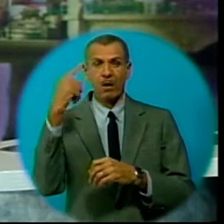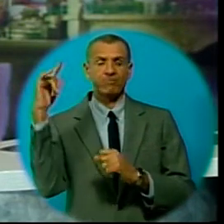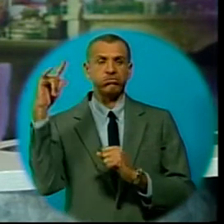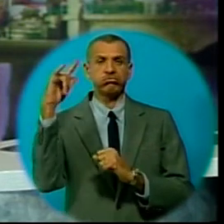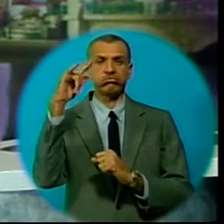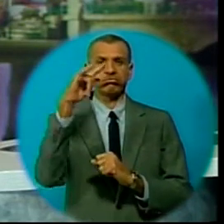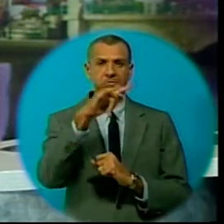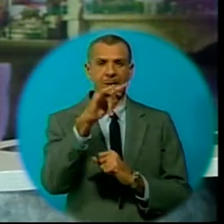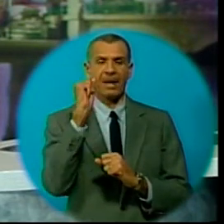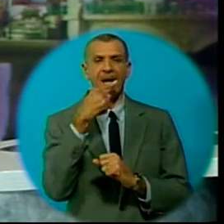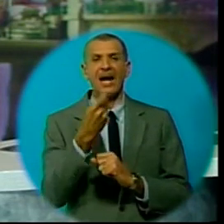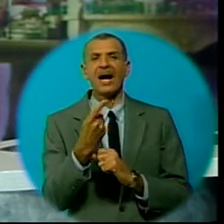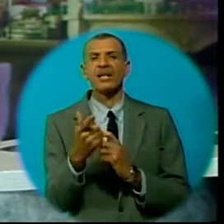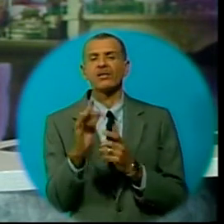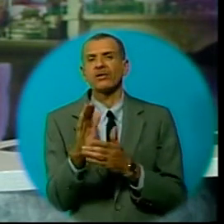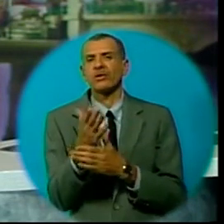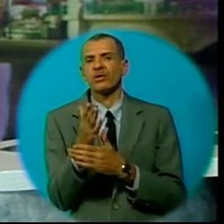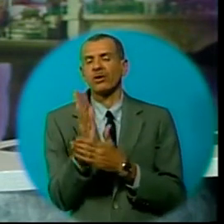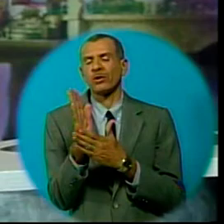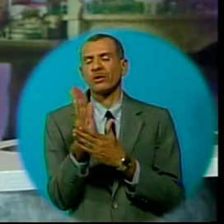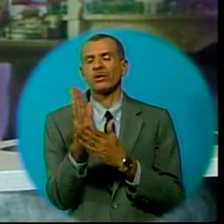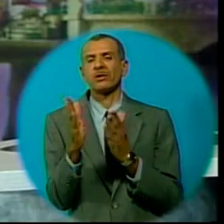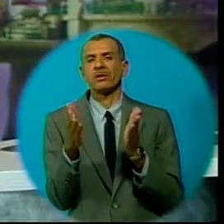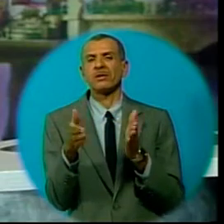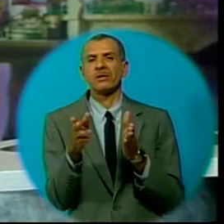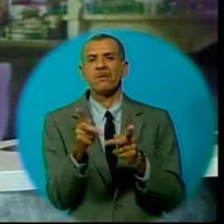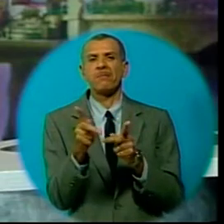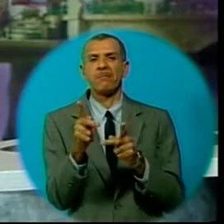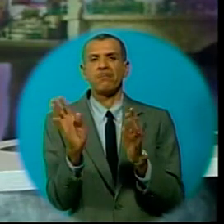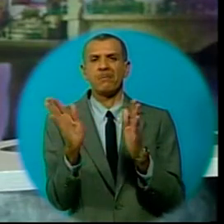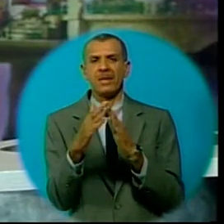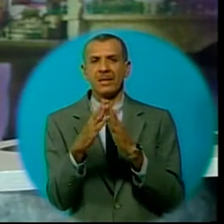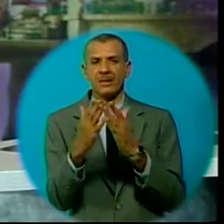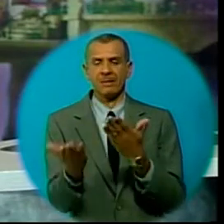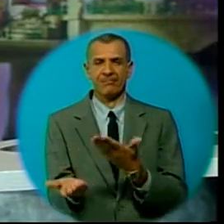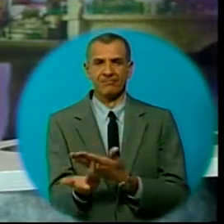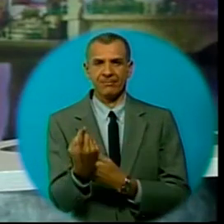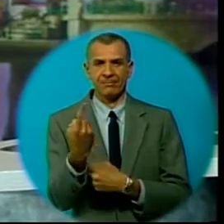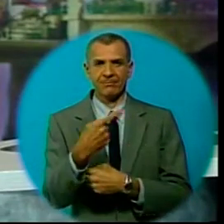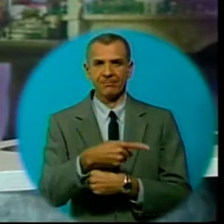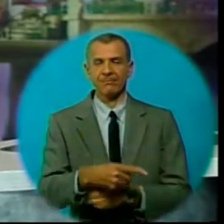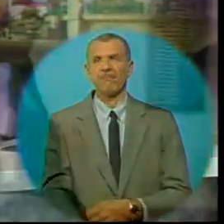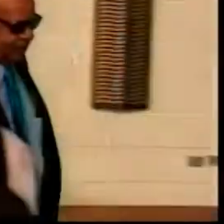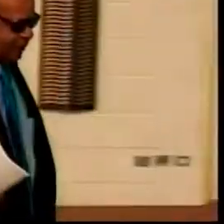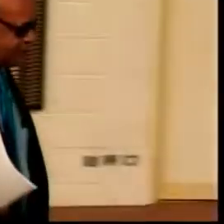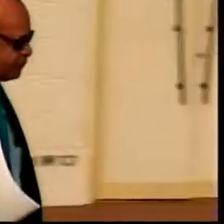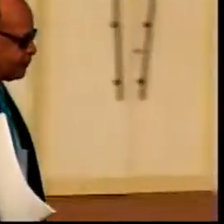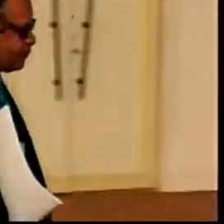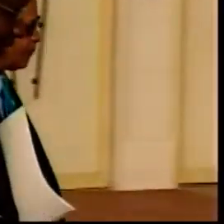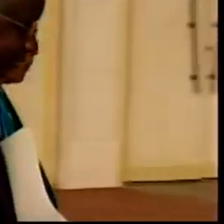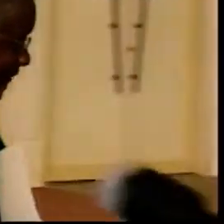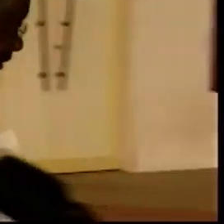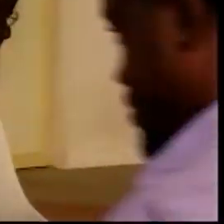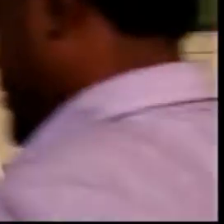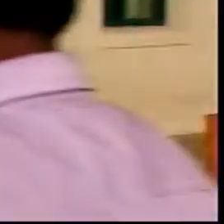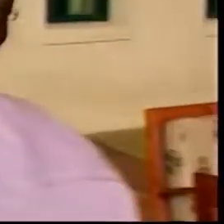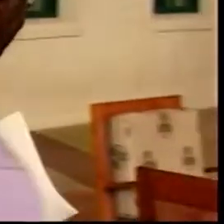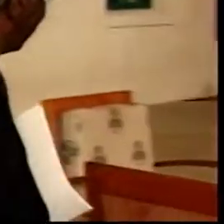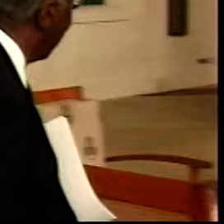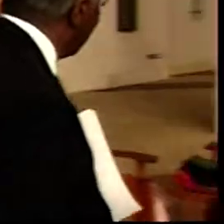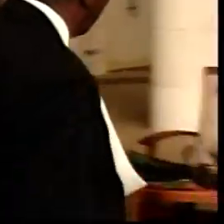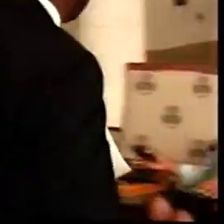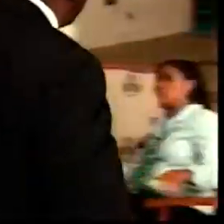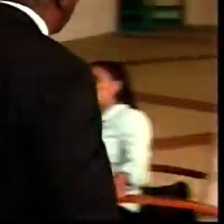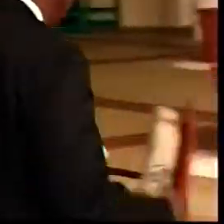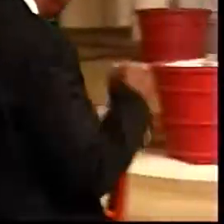of the shareholders at the Hilton Barbados today. Ryan Broom has more. Prime Minister Frundle Stewart has lauded the efforts